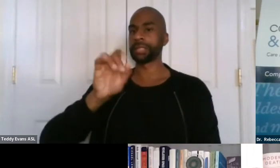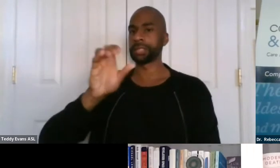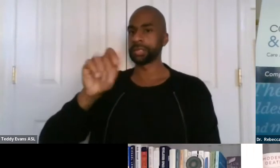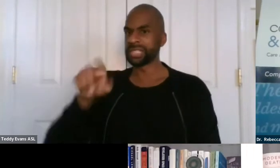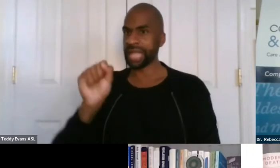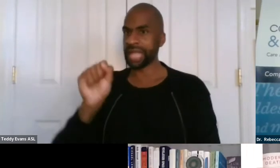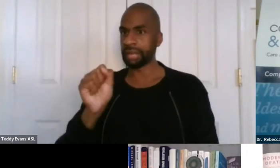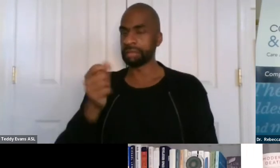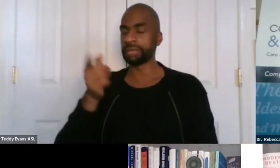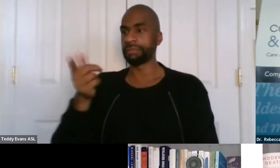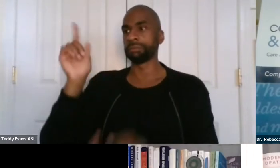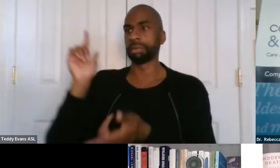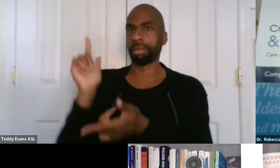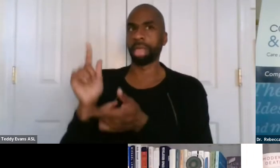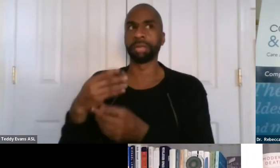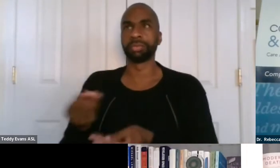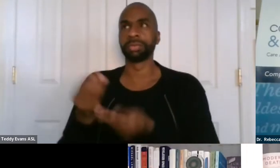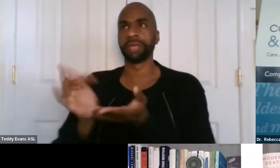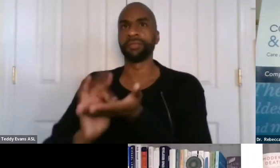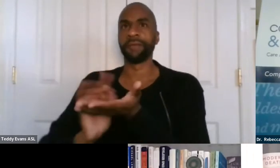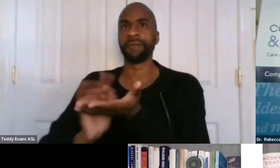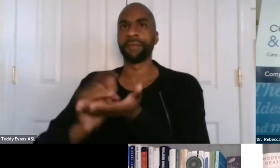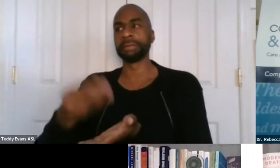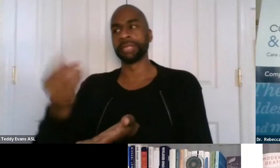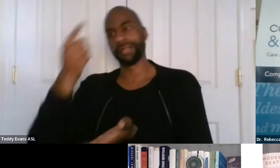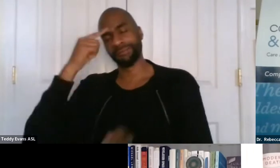And then we see this all the way through to the end of life as well.